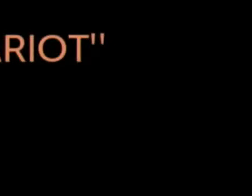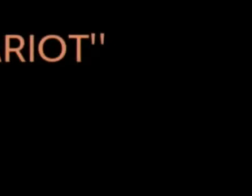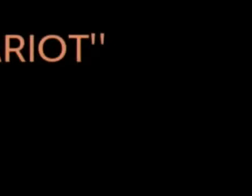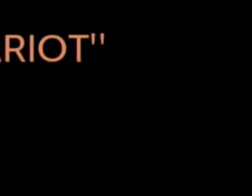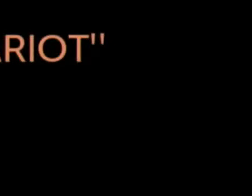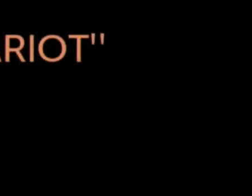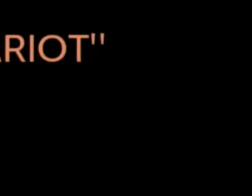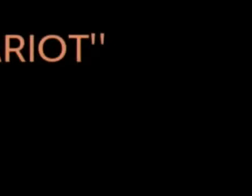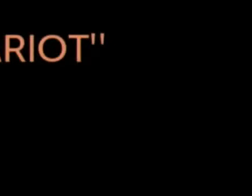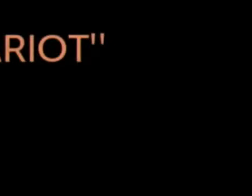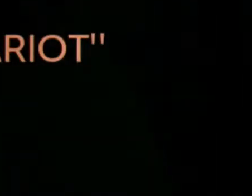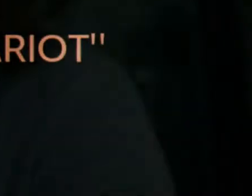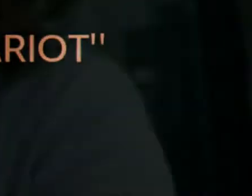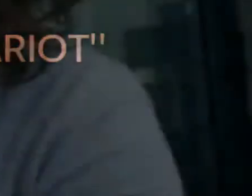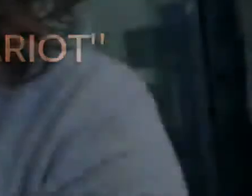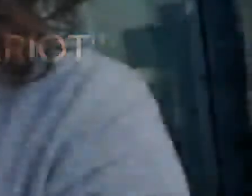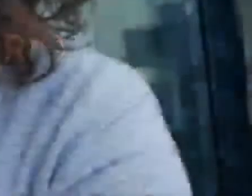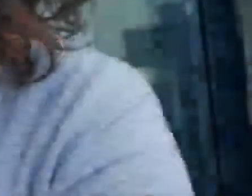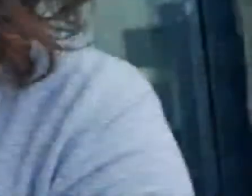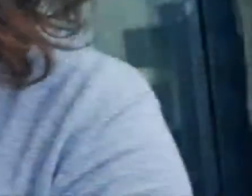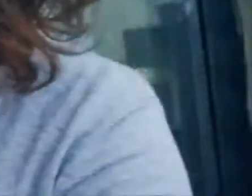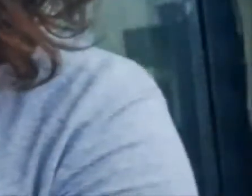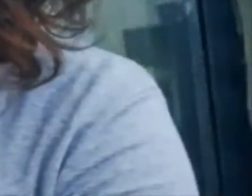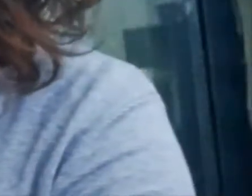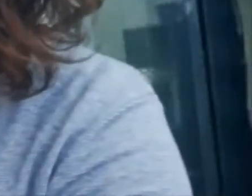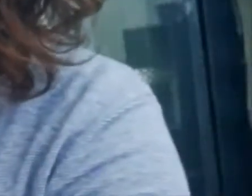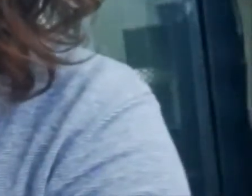Go down by the Riverside with us this month.